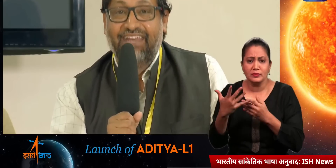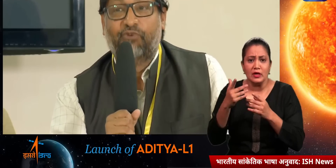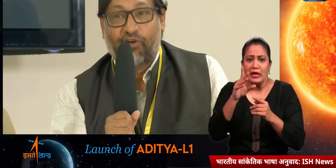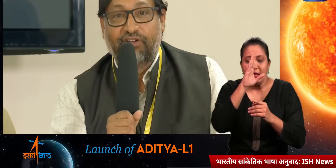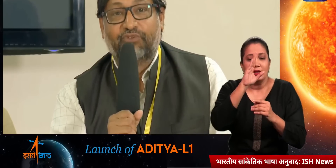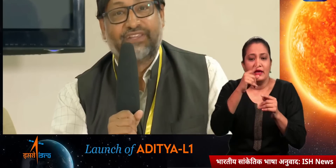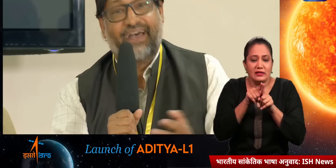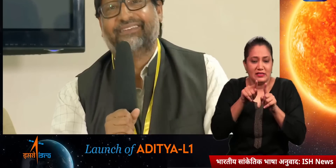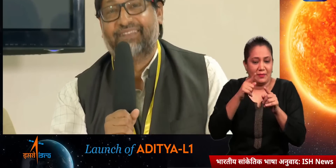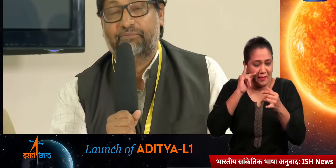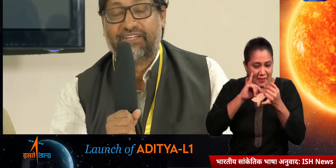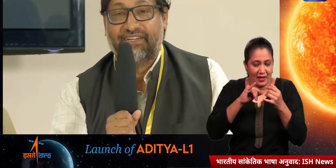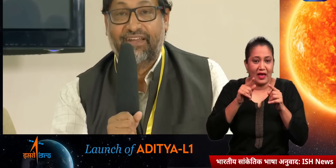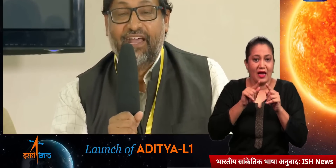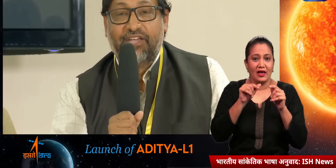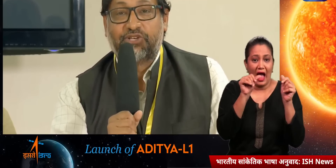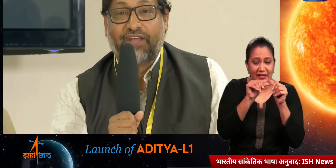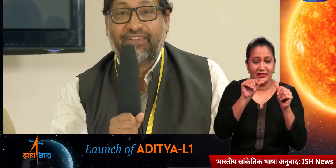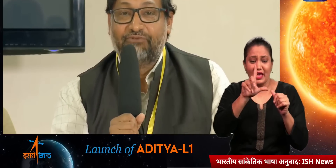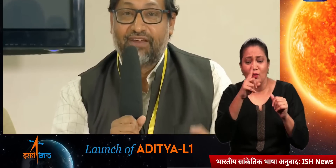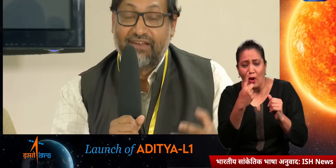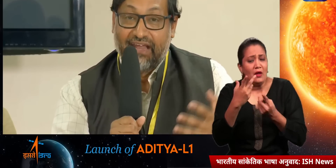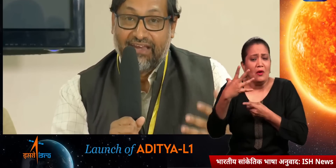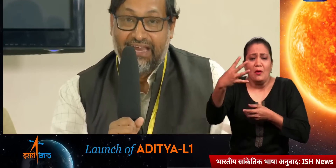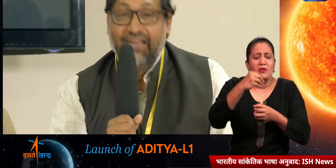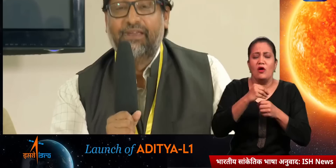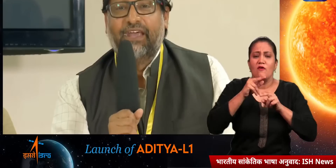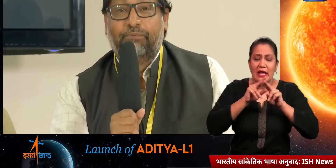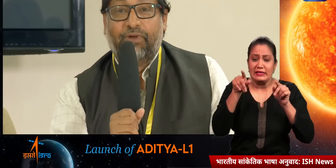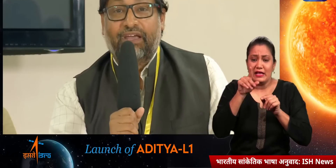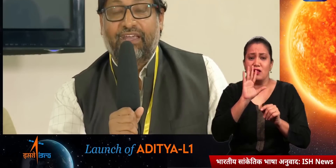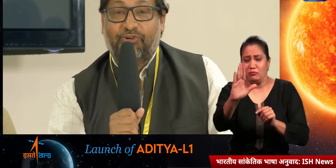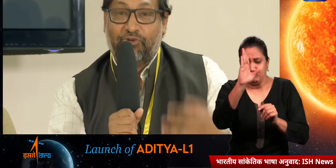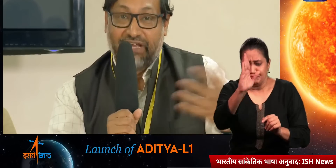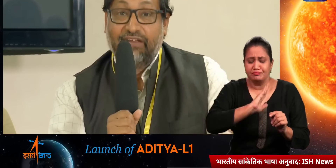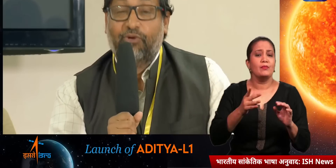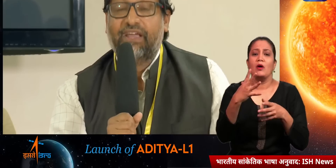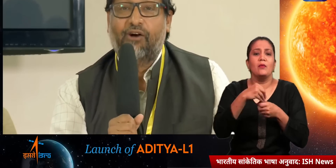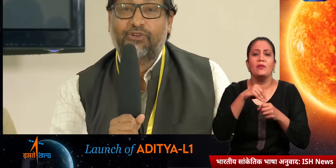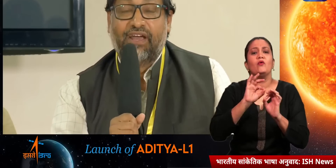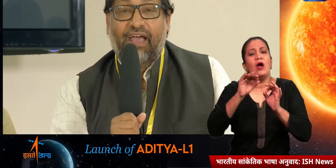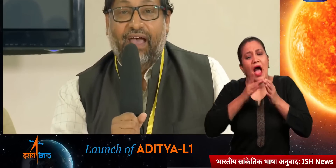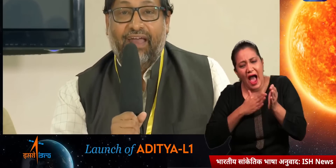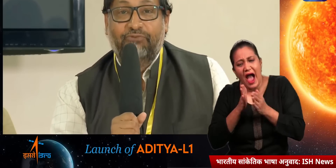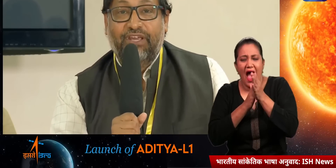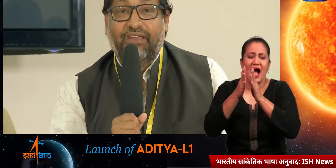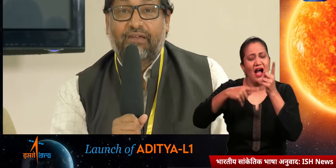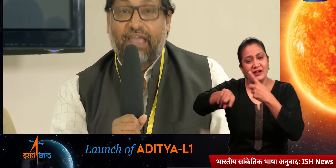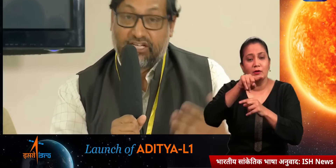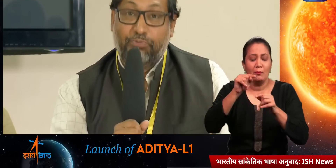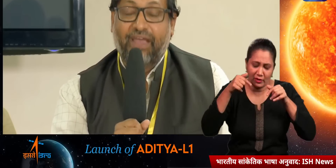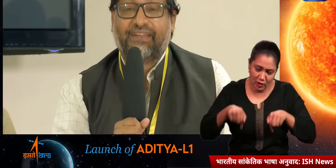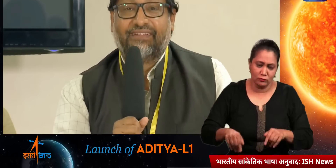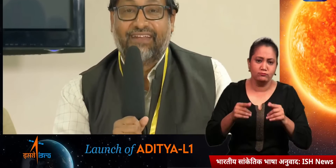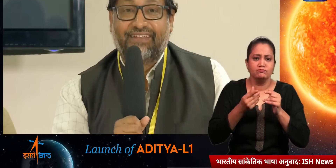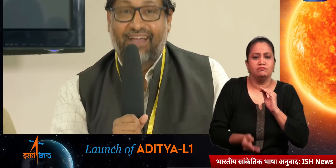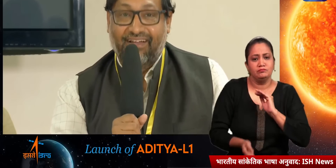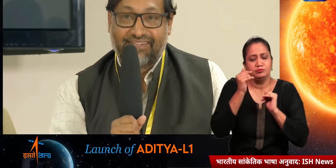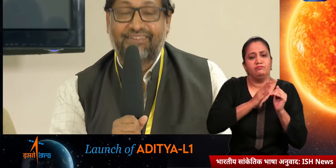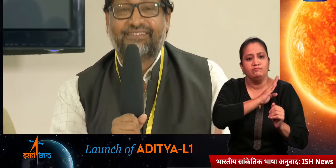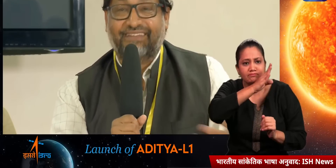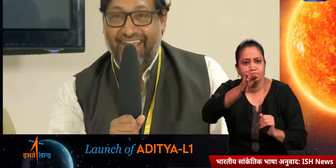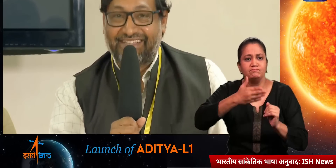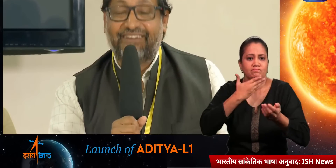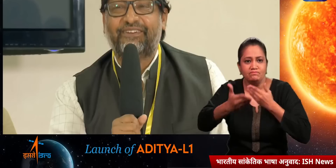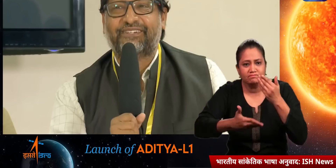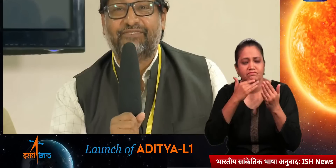directly involved with the Aditya mission. So I think we are really, really going out, and we expect that the